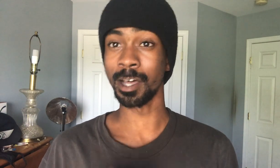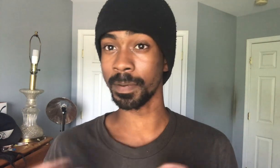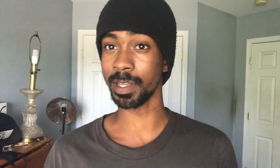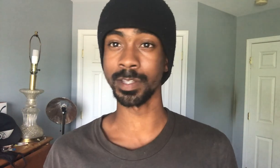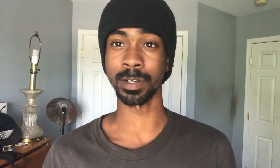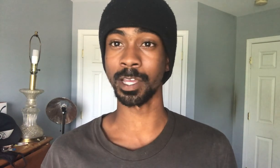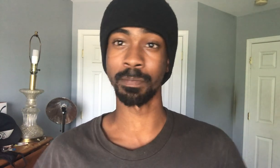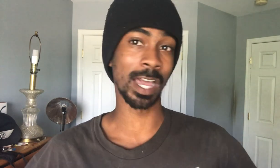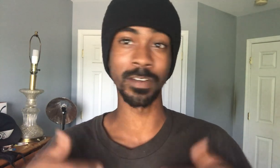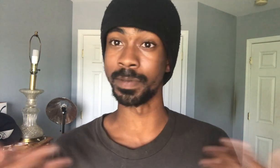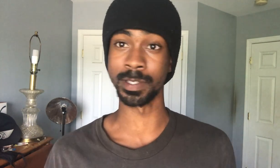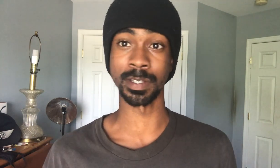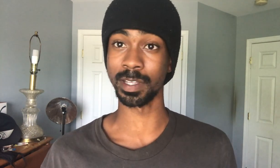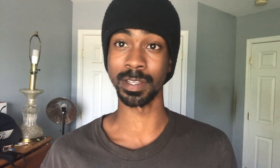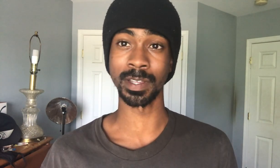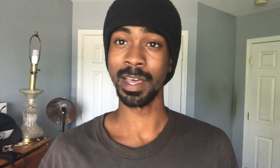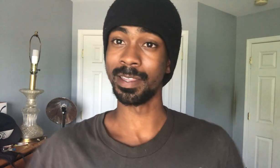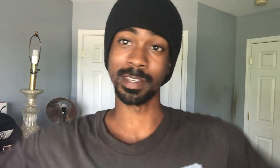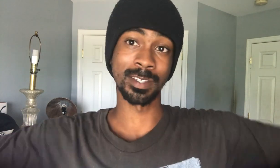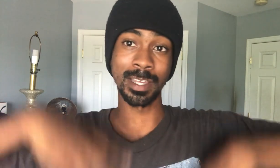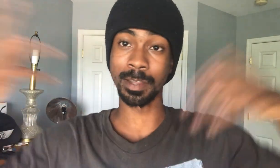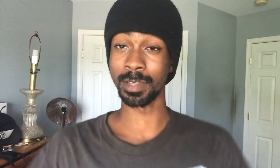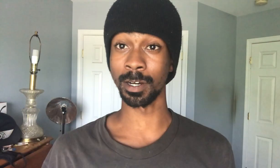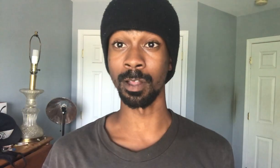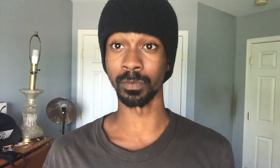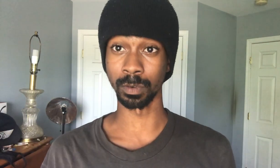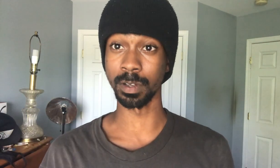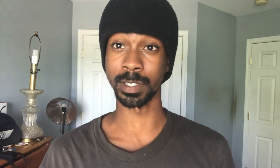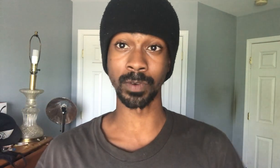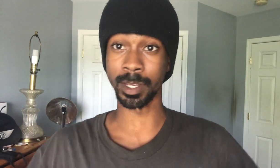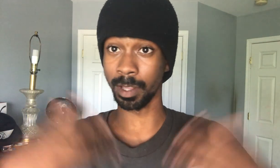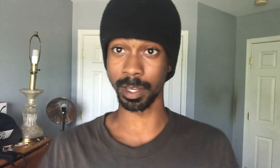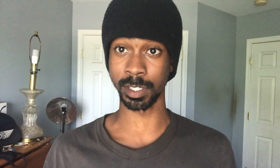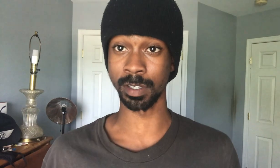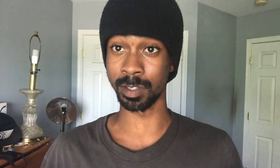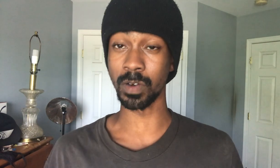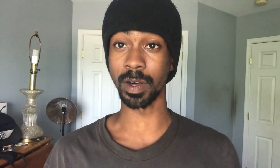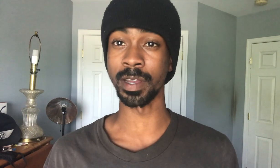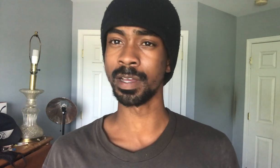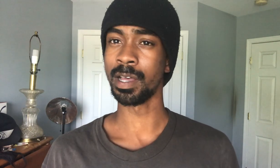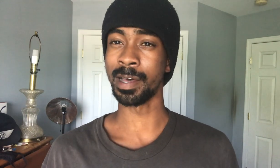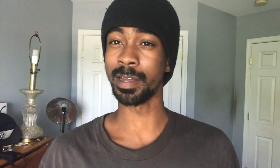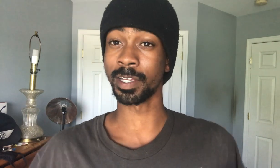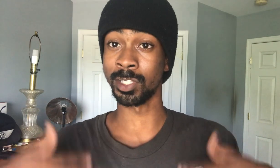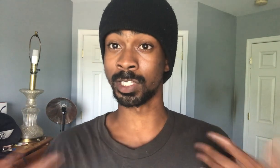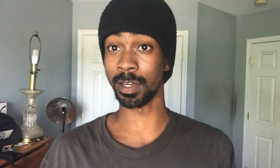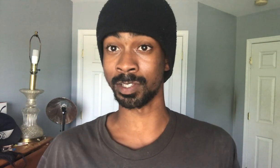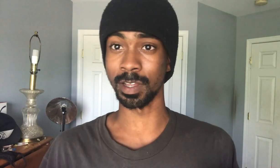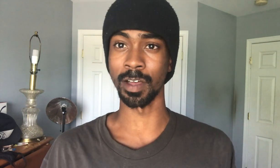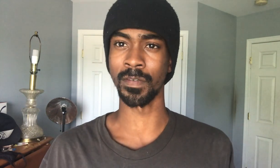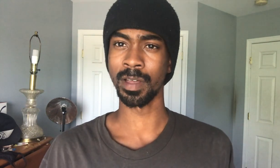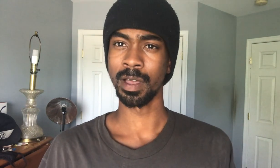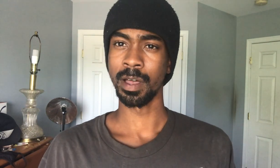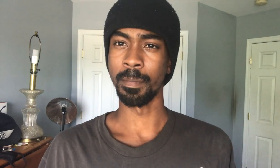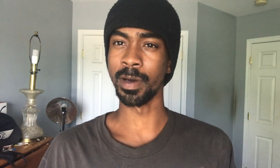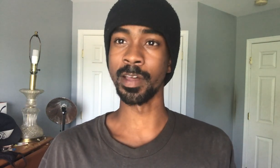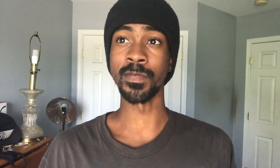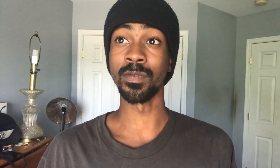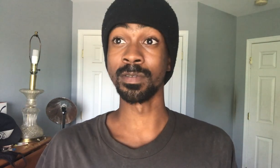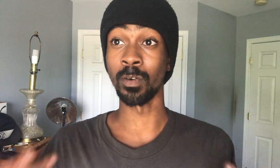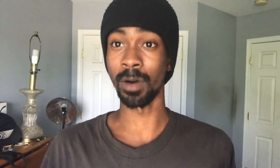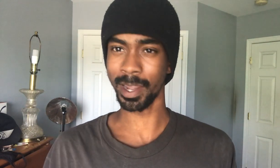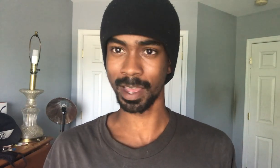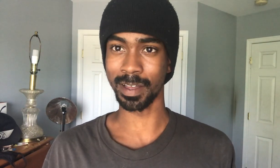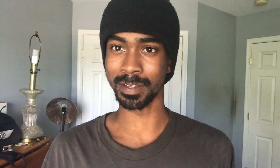that companies are like private businesses. They can set their own rules and regulations and so on how to conduct stuff. But